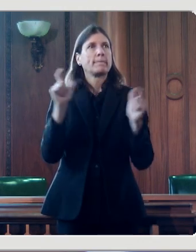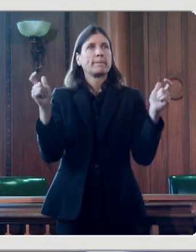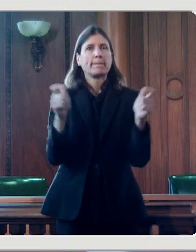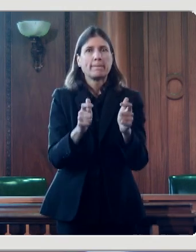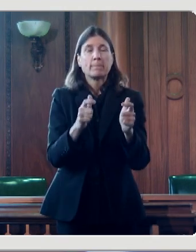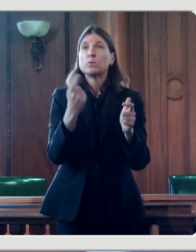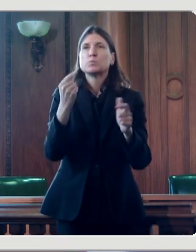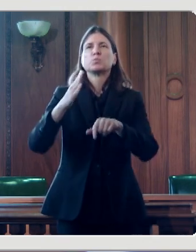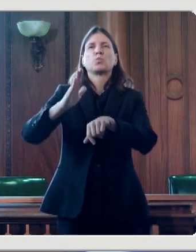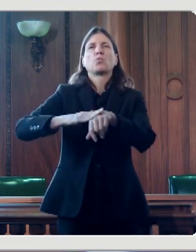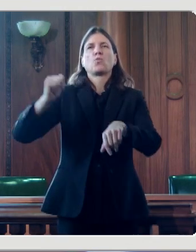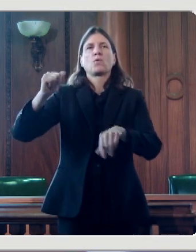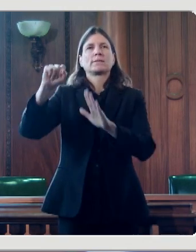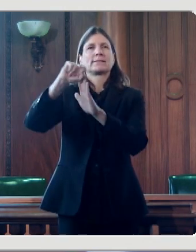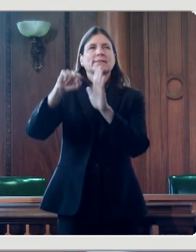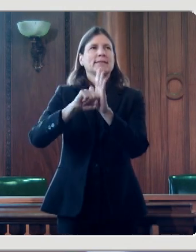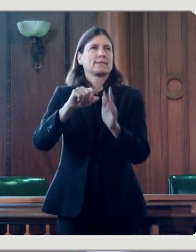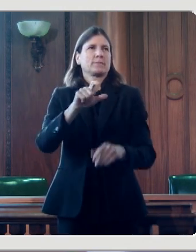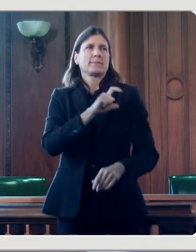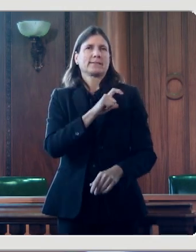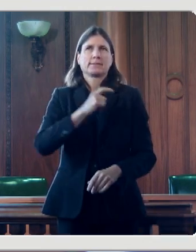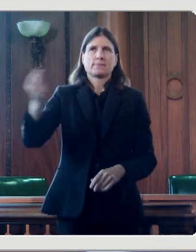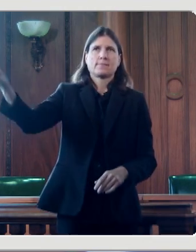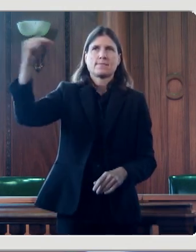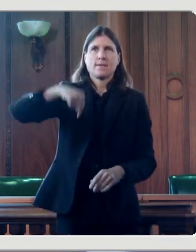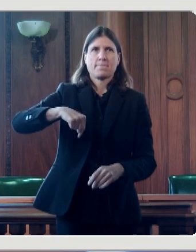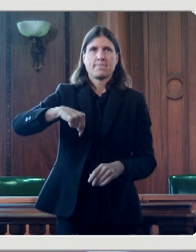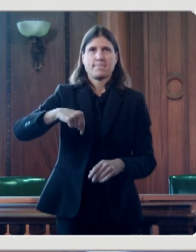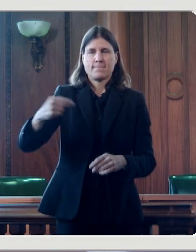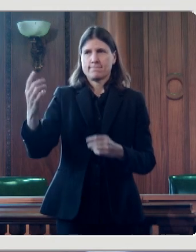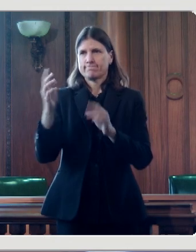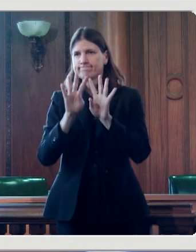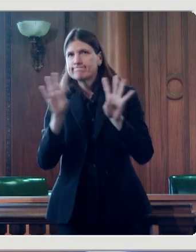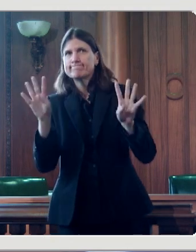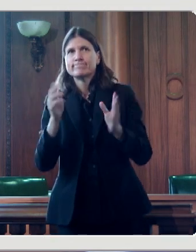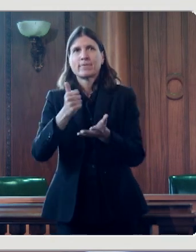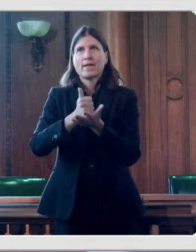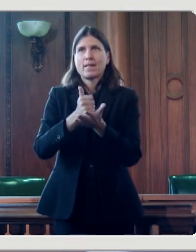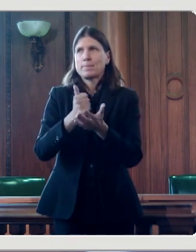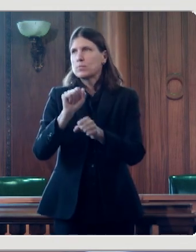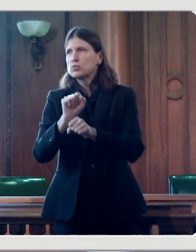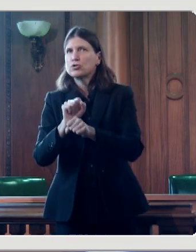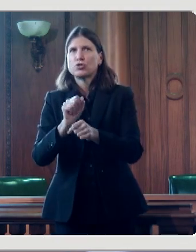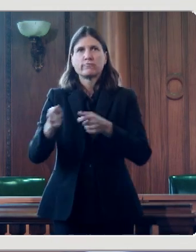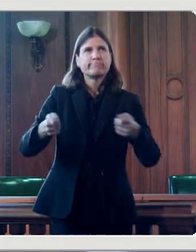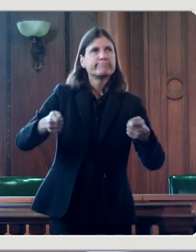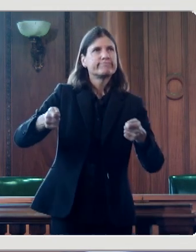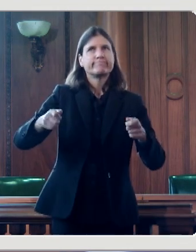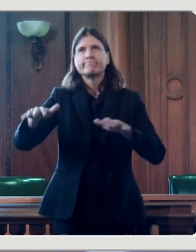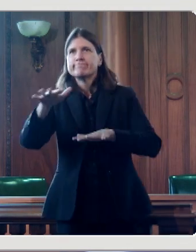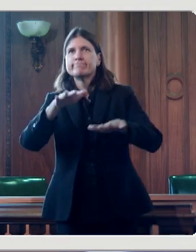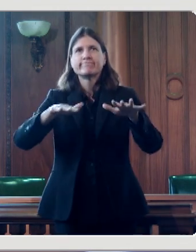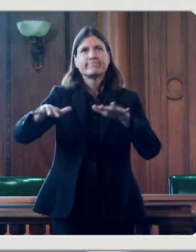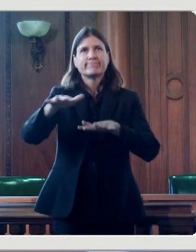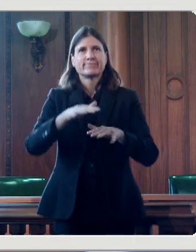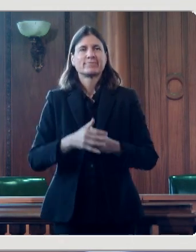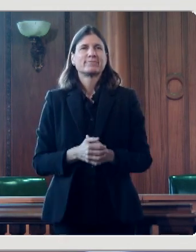and I appreciate Commissioner Carlton Harris' efforts with the state DPH to get that